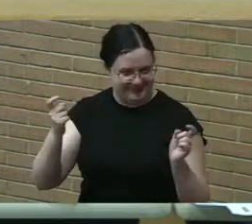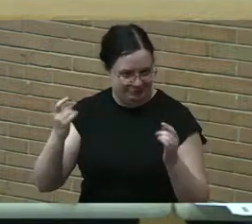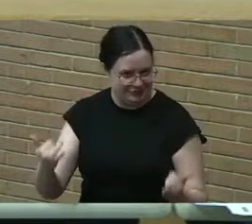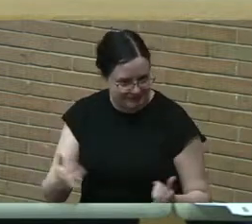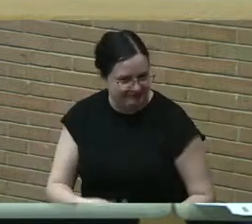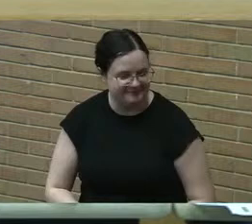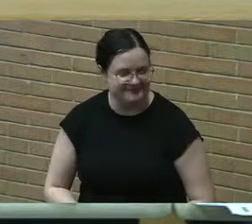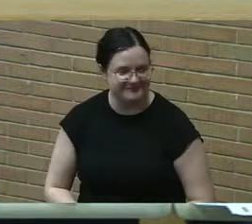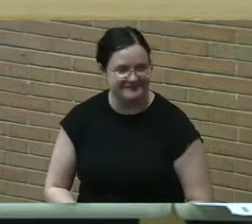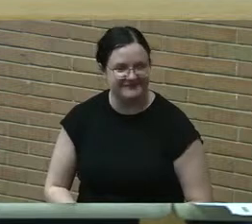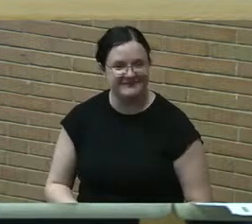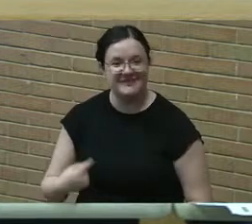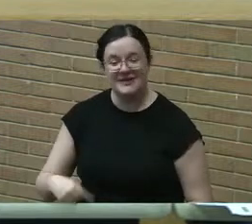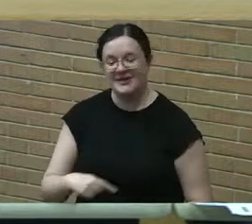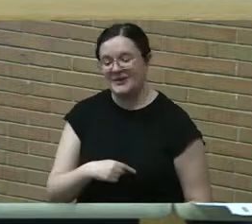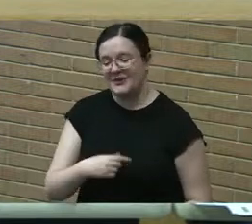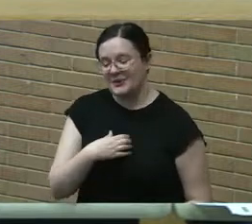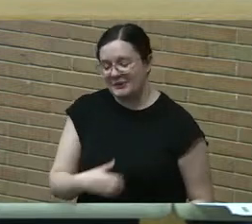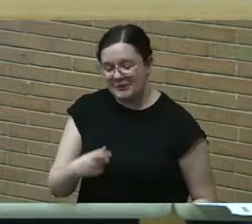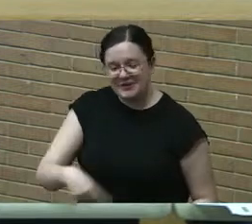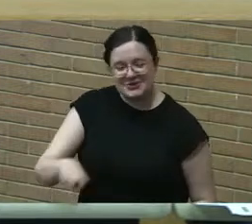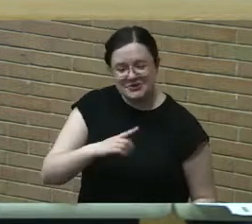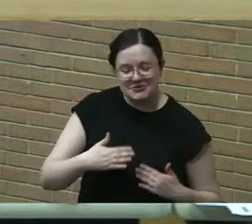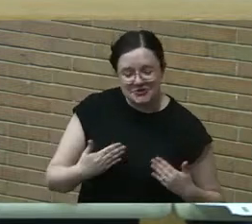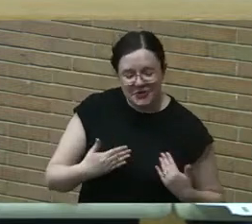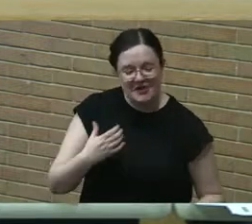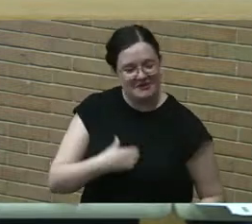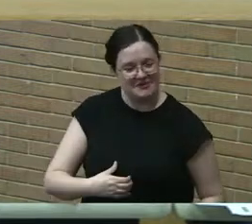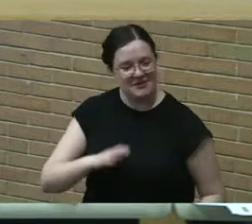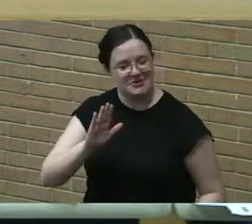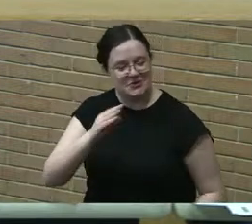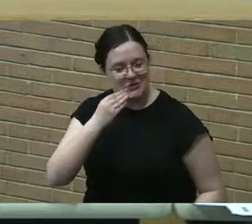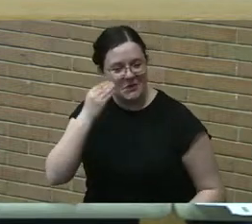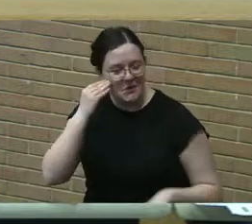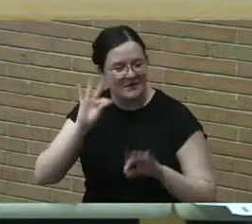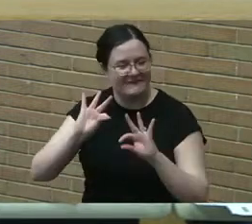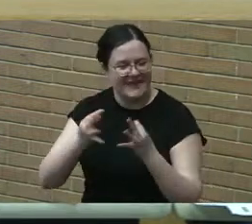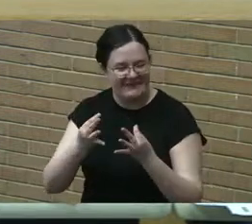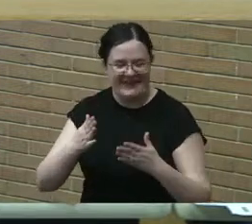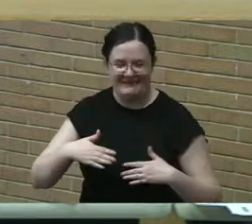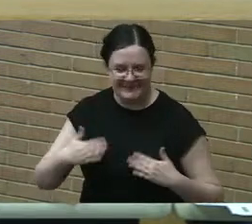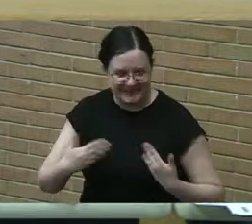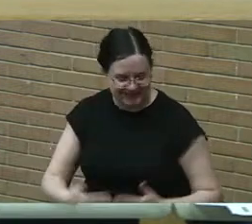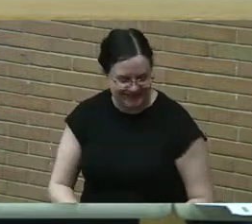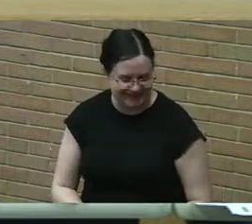We wish you joy. We wish your households happiness